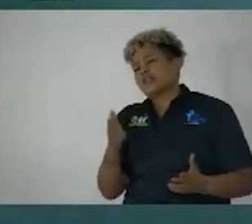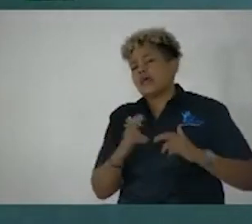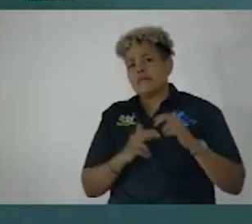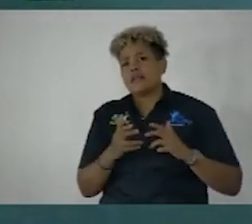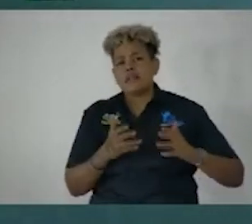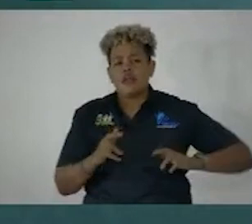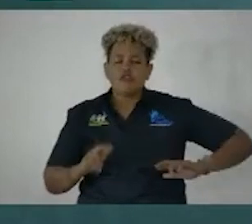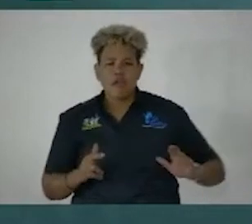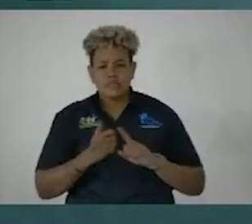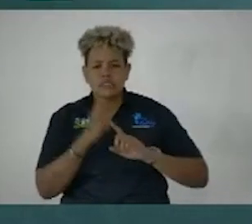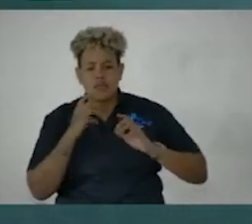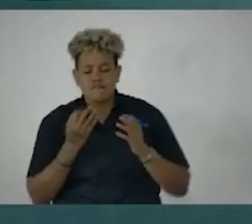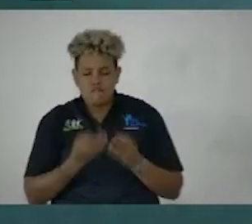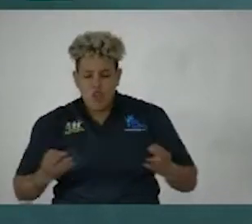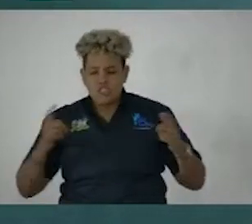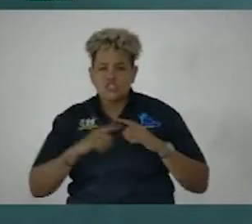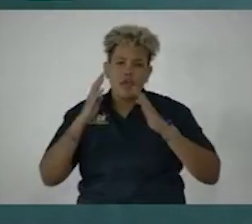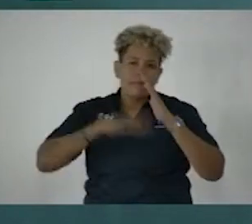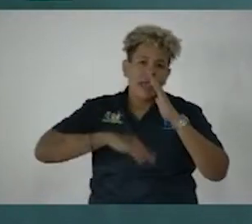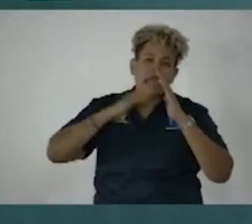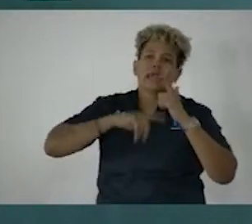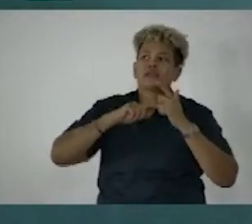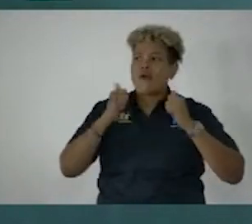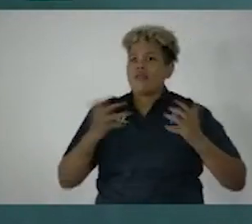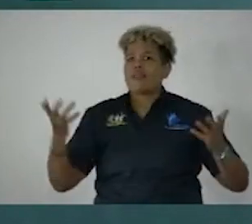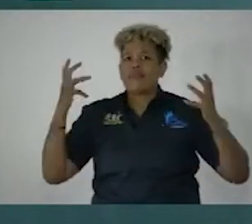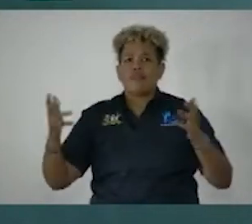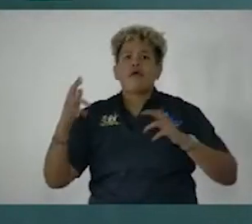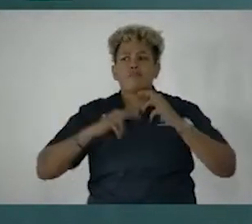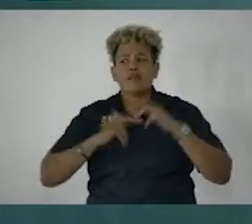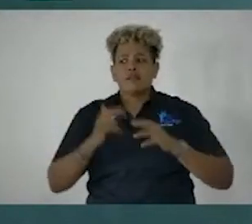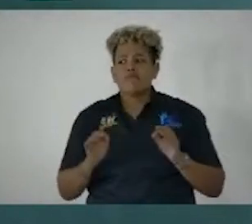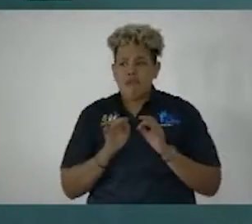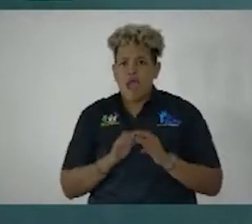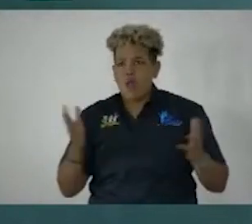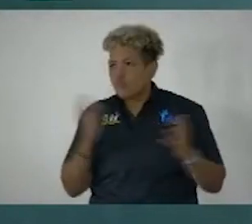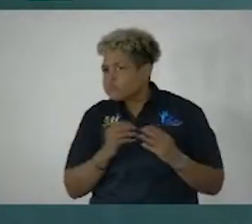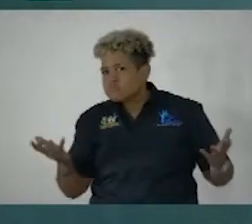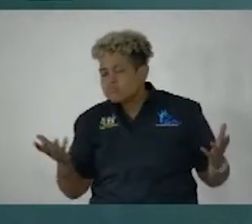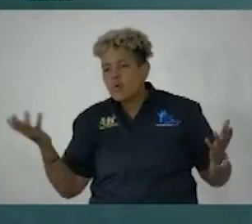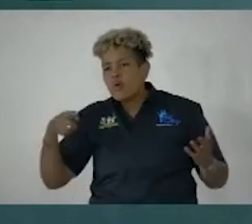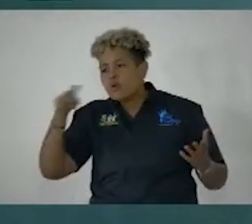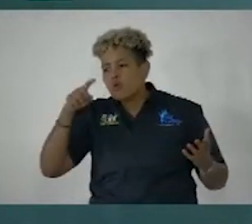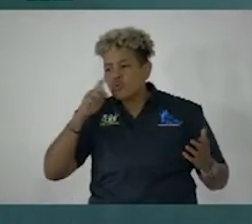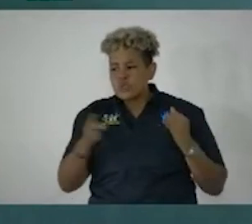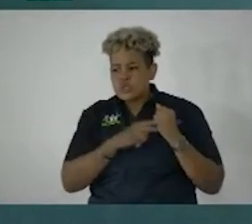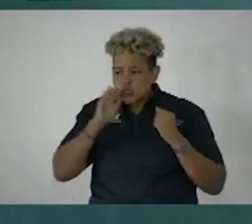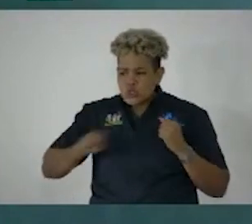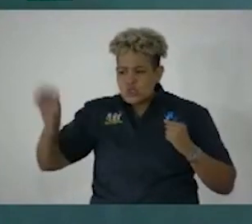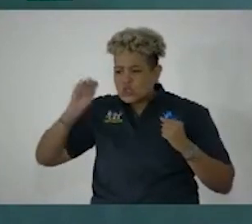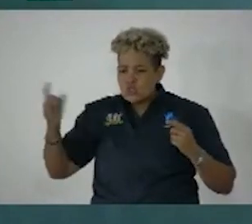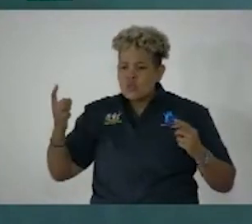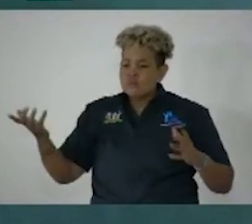building, furniture, paintings, other things of that value? Can you indicate whether those are being stored somewhere